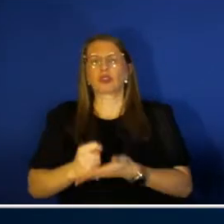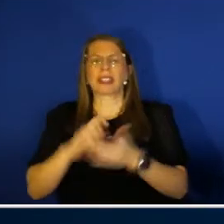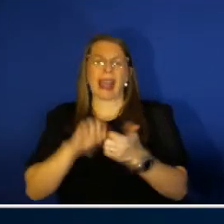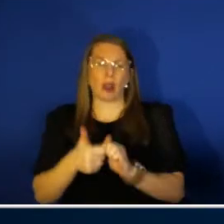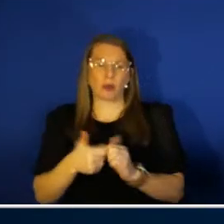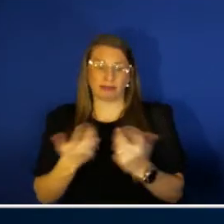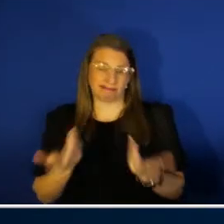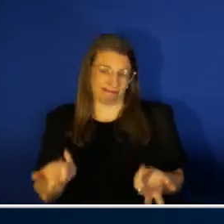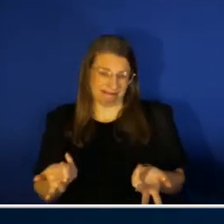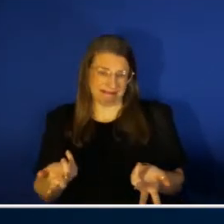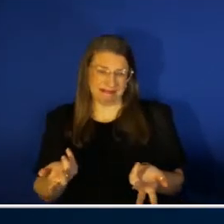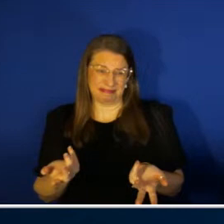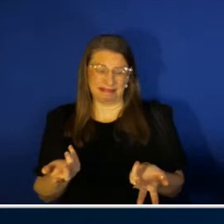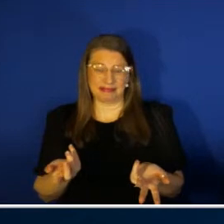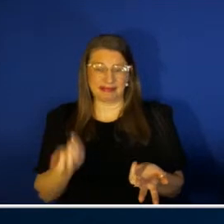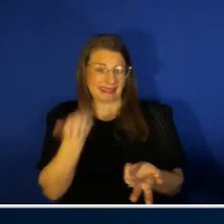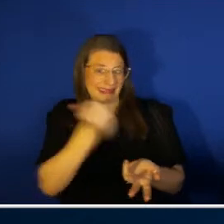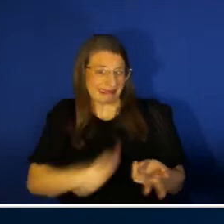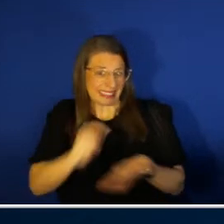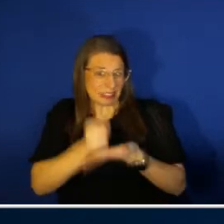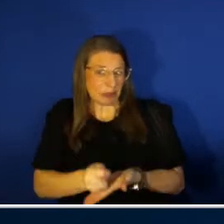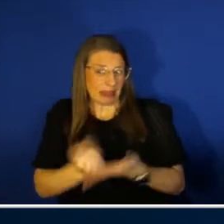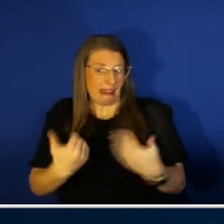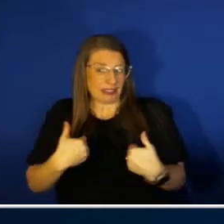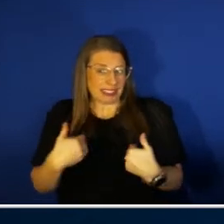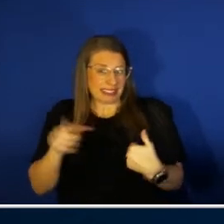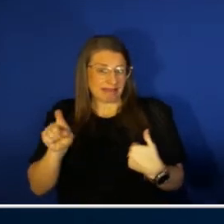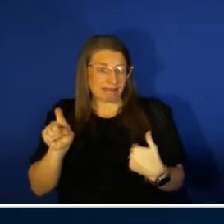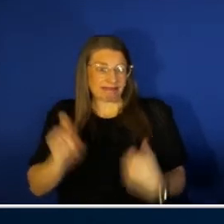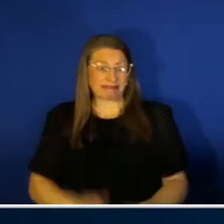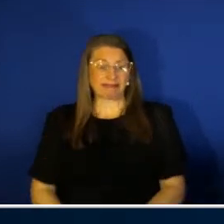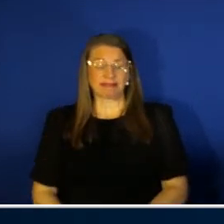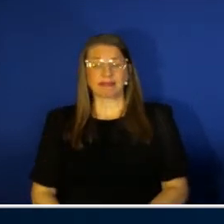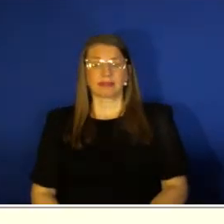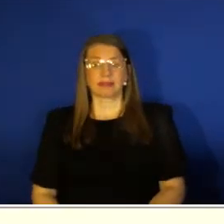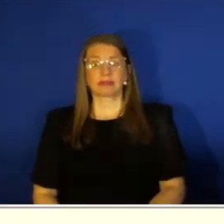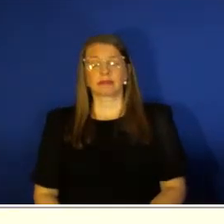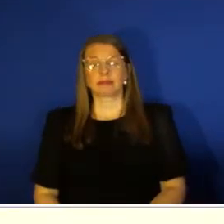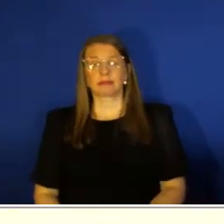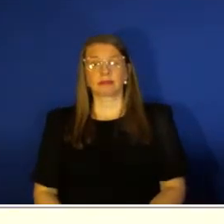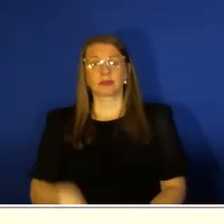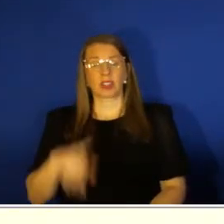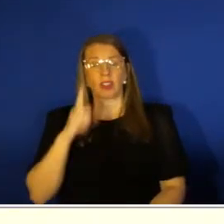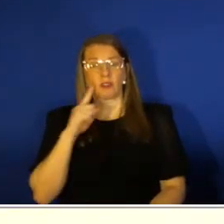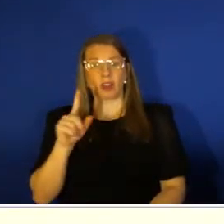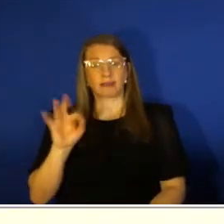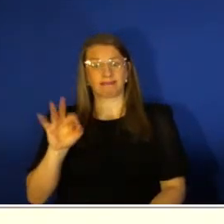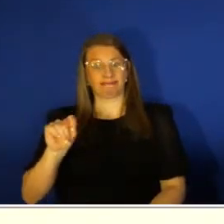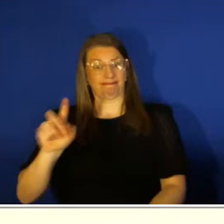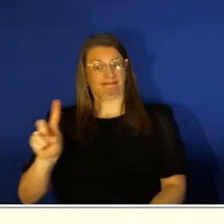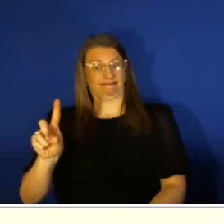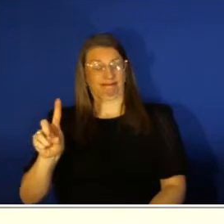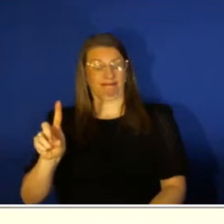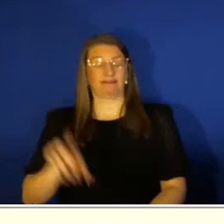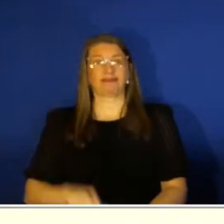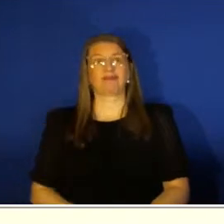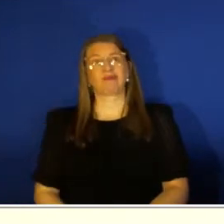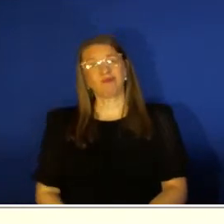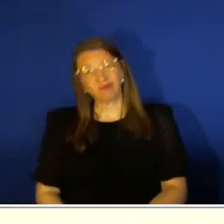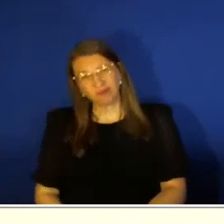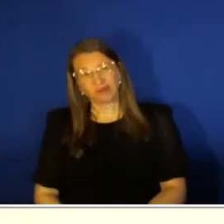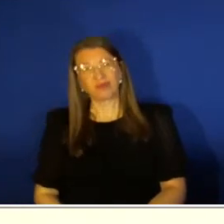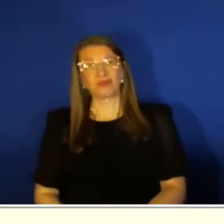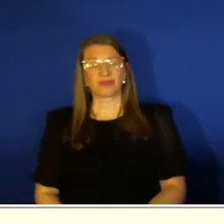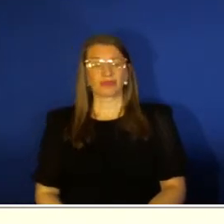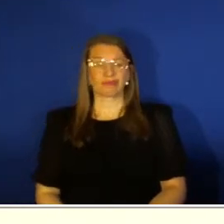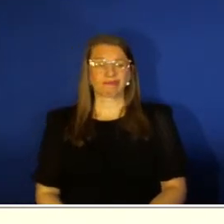there any treatment? Yeah, for frontotemporal dementia, we generally work